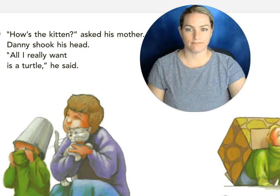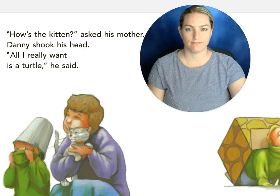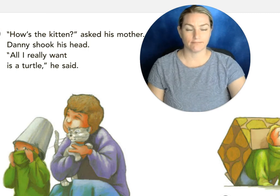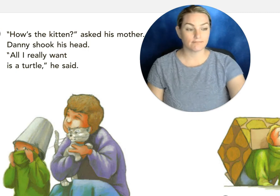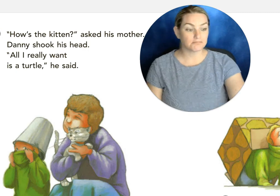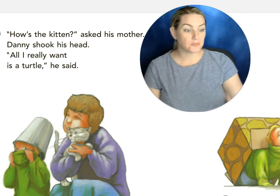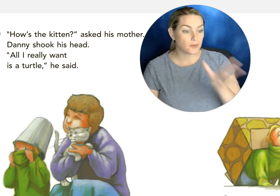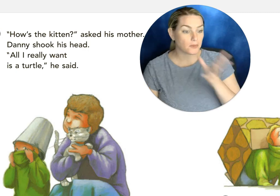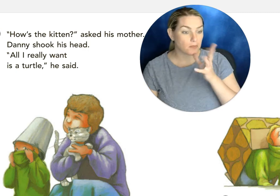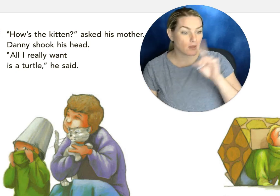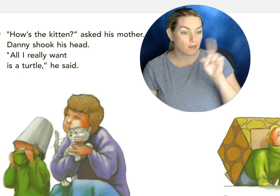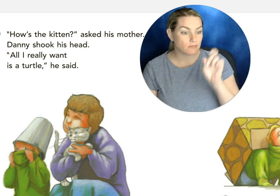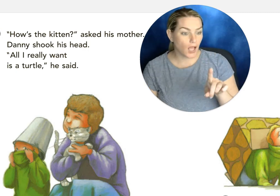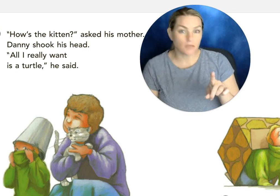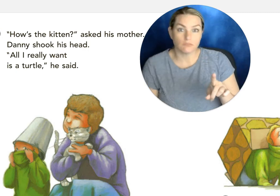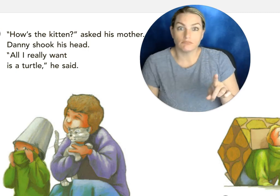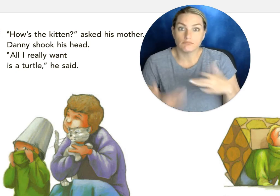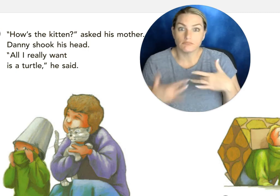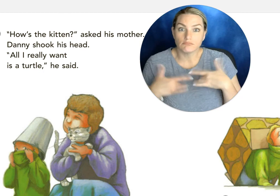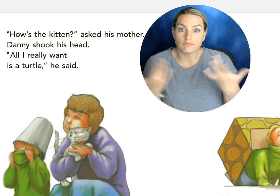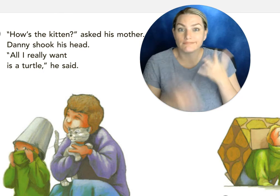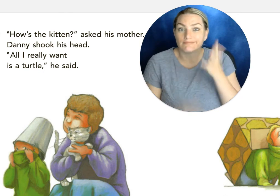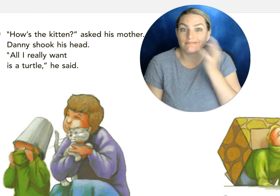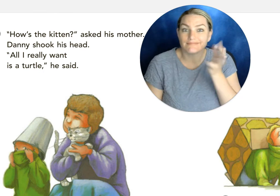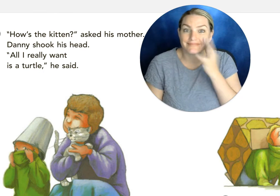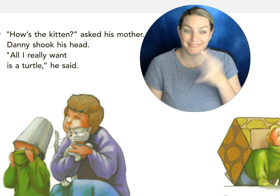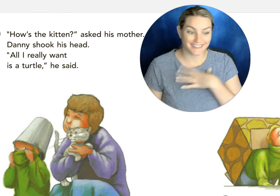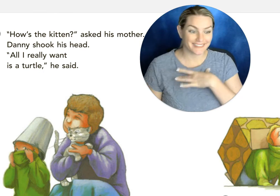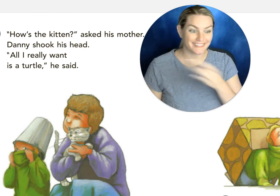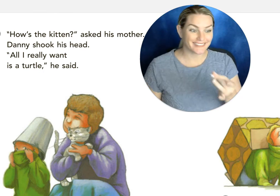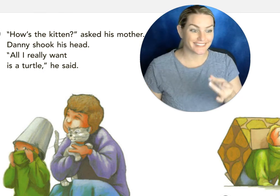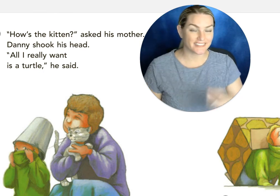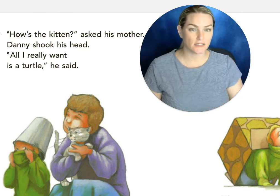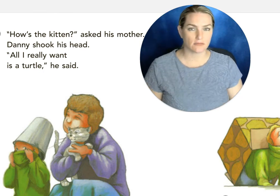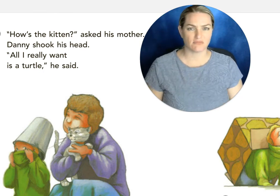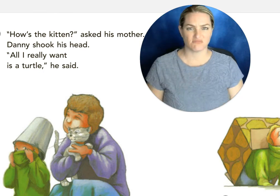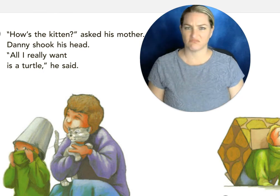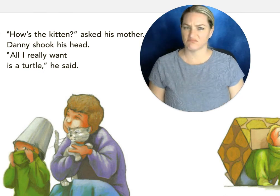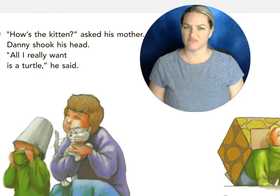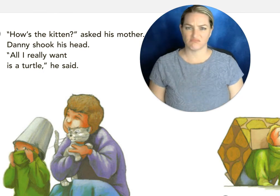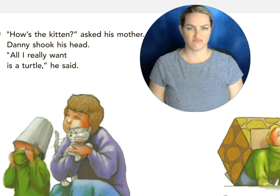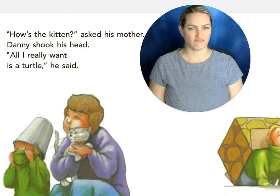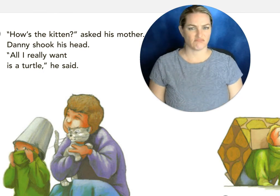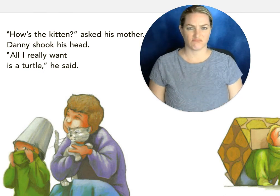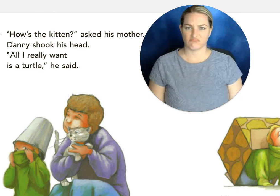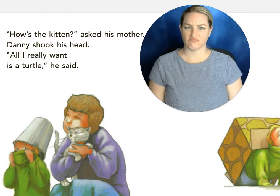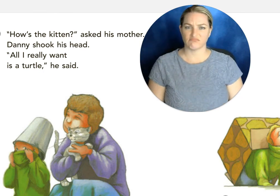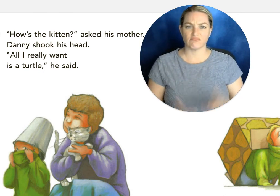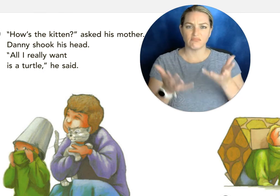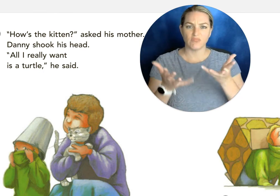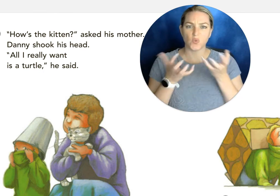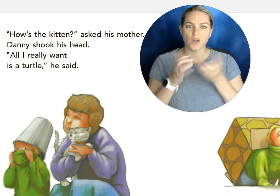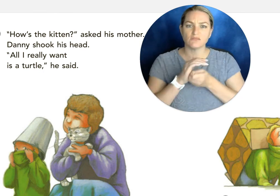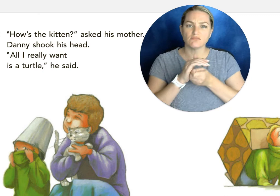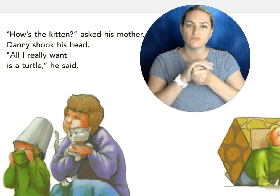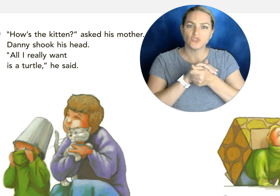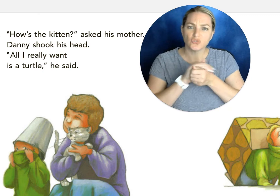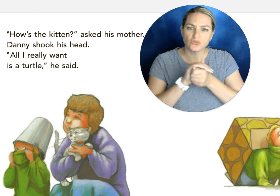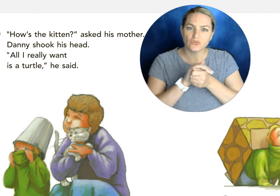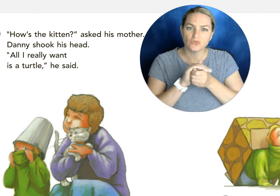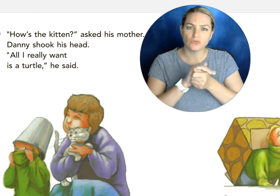"How's the kitten?" asked his mother. Danny shook his head. "All I really want is a turtle,"